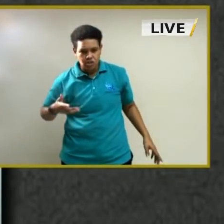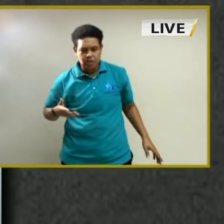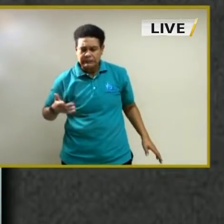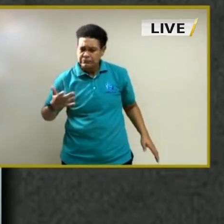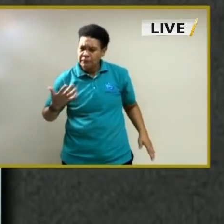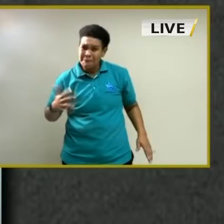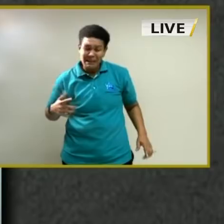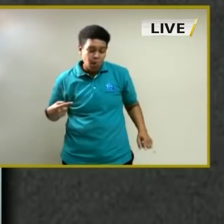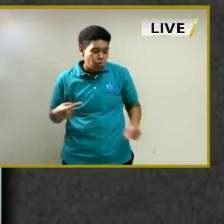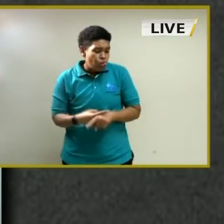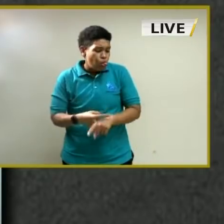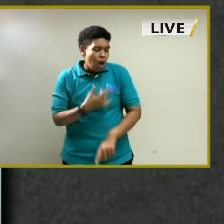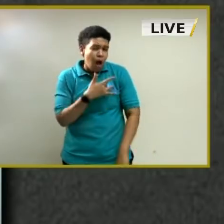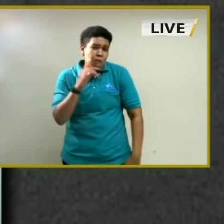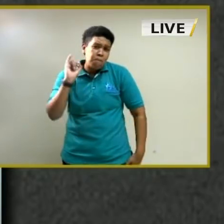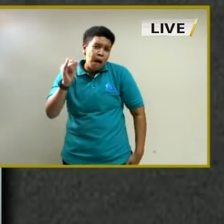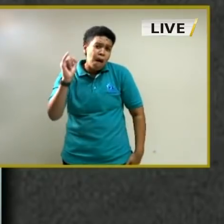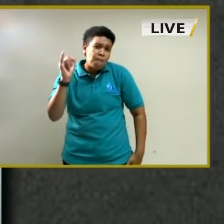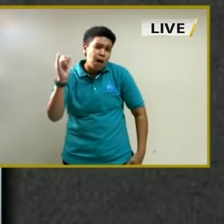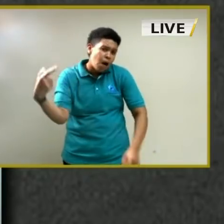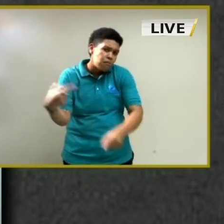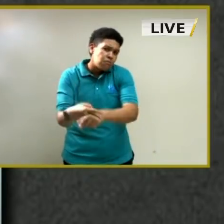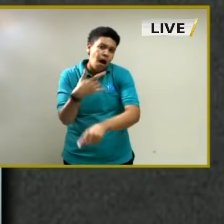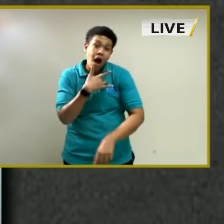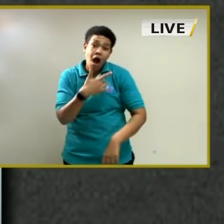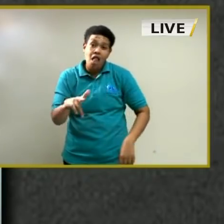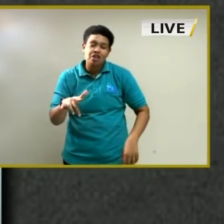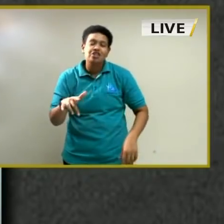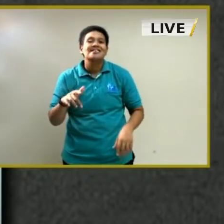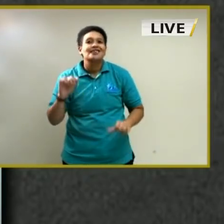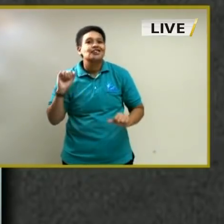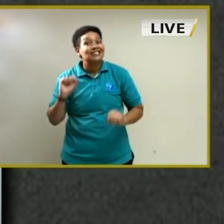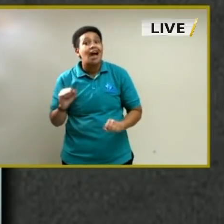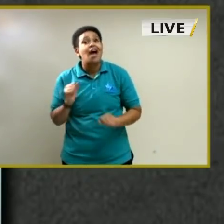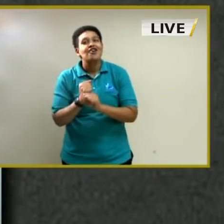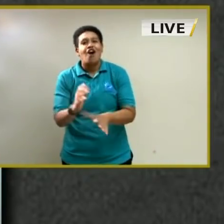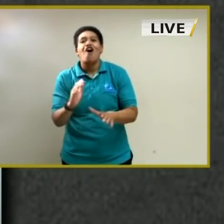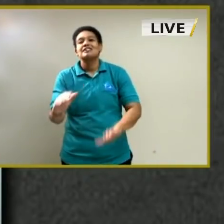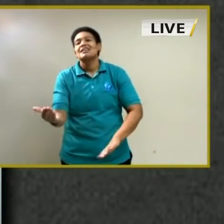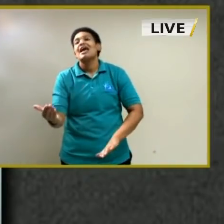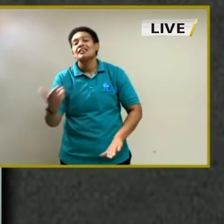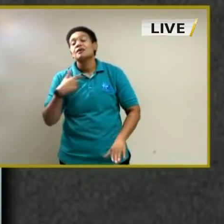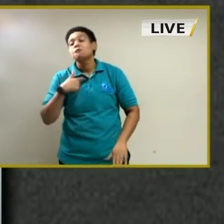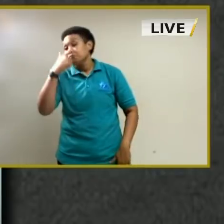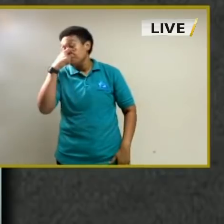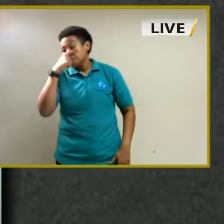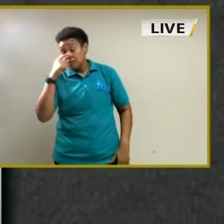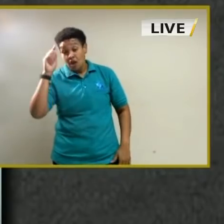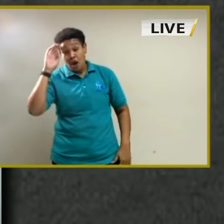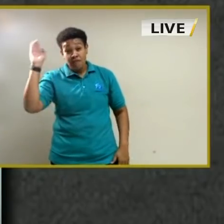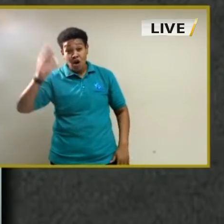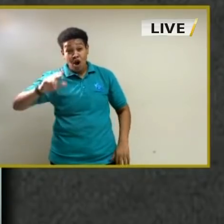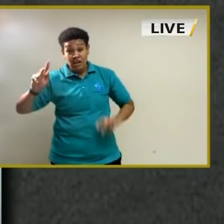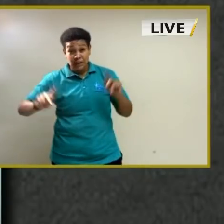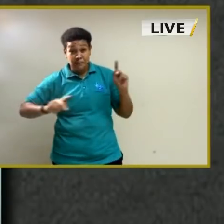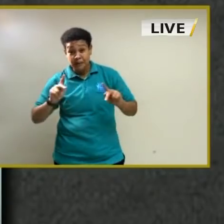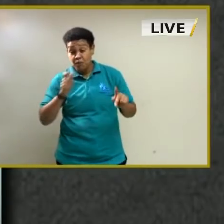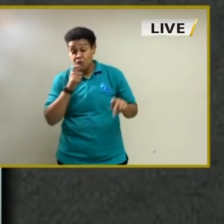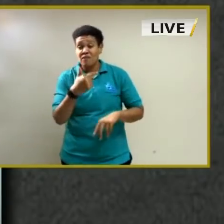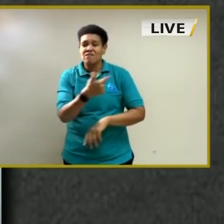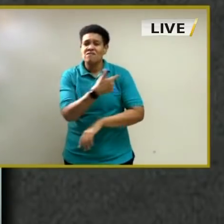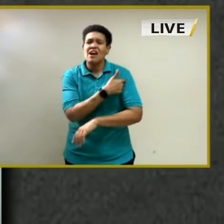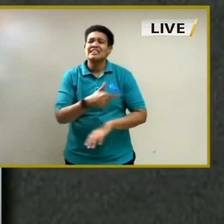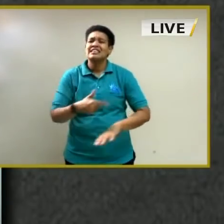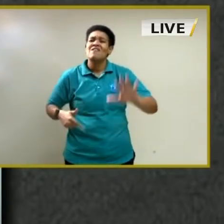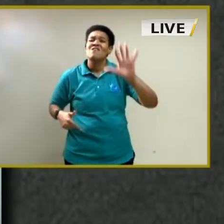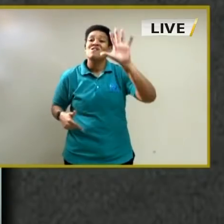reaction that may lead to death. And we have seen, of all the persons we have vaccinated,